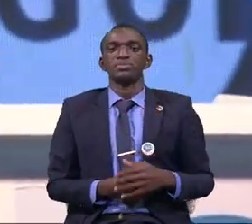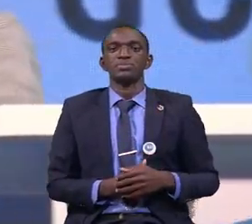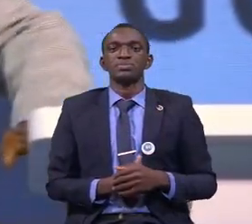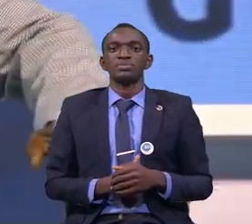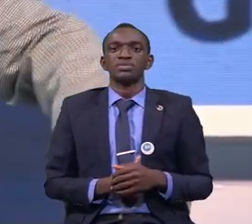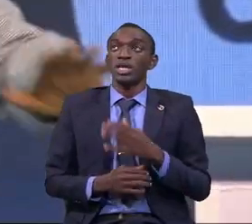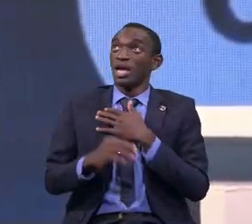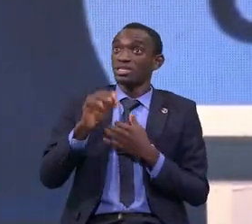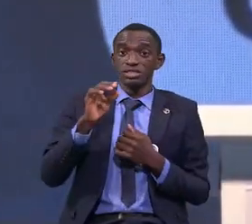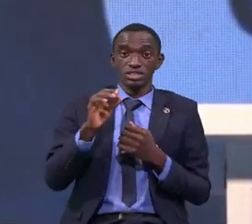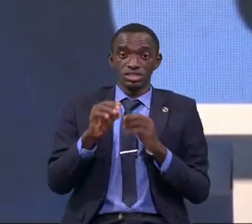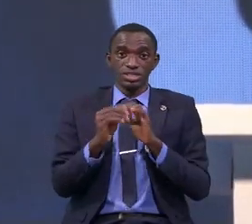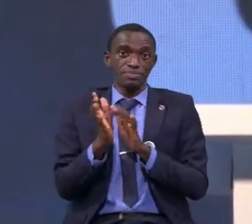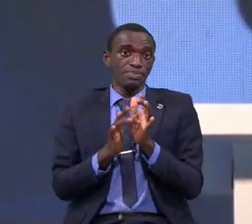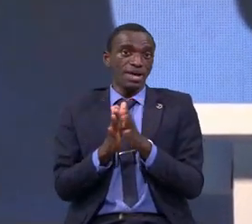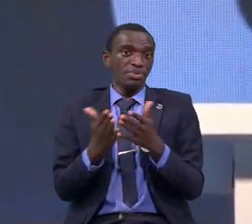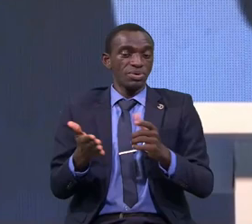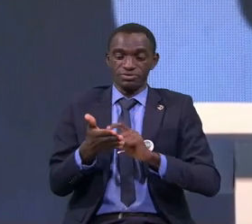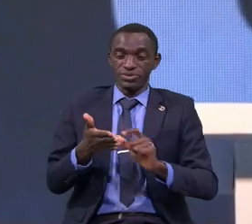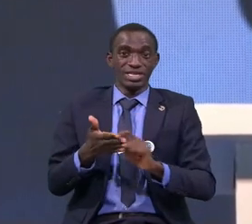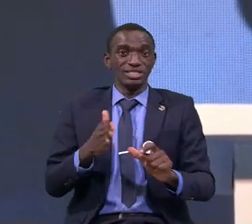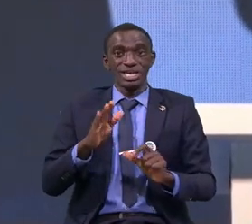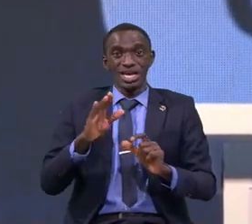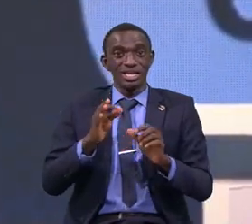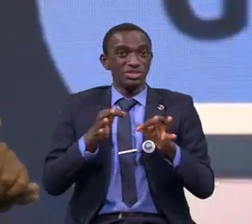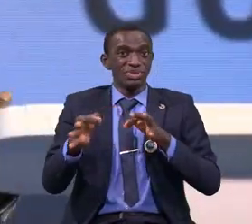And in 2 Corinthians chapter 3 verse 18,